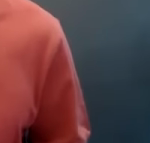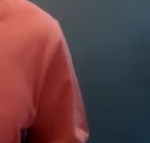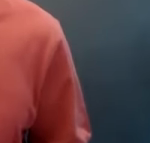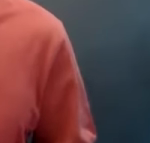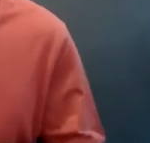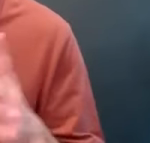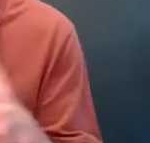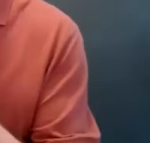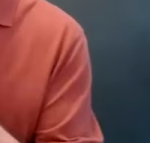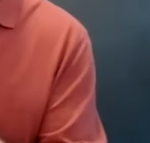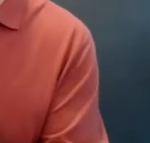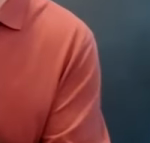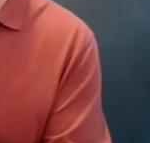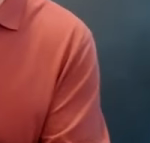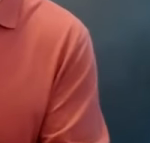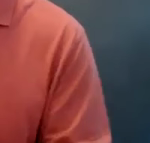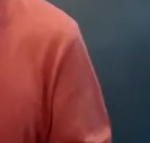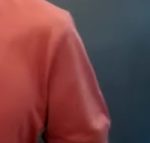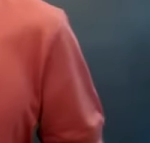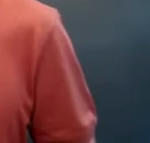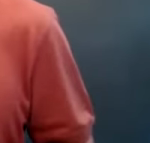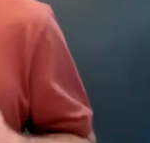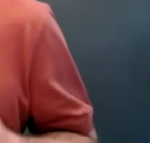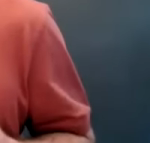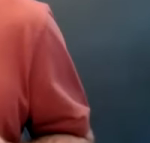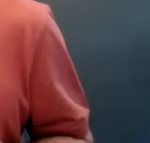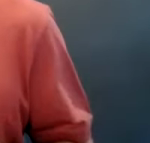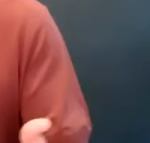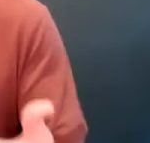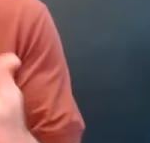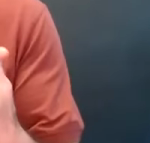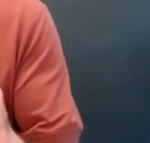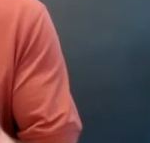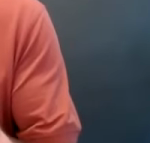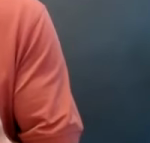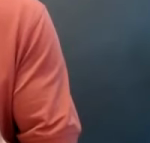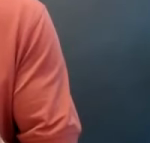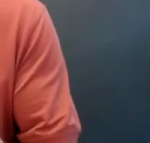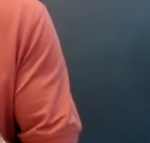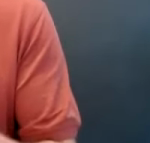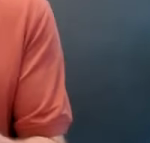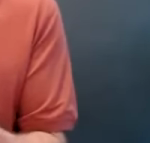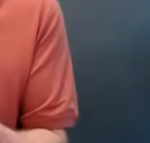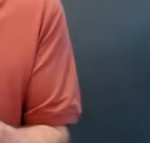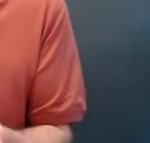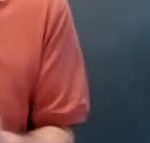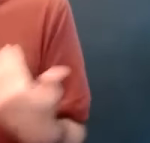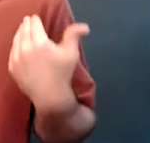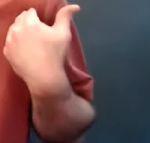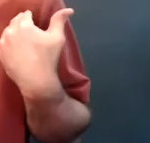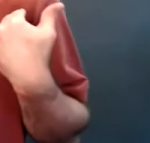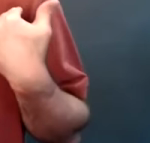phenomena because it stems from good intentions. And it's also linked, in my view, to the fact